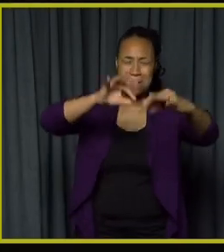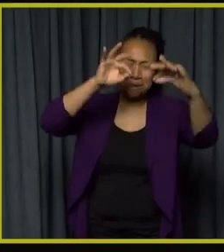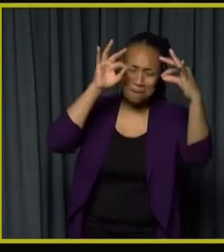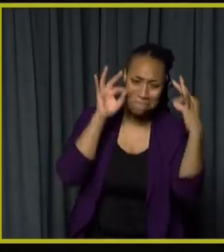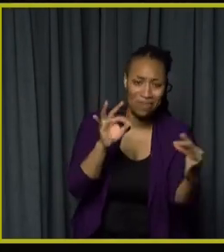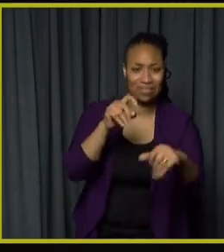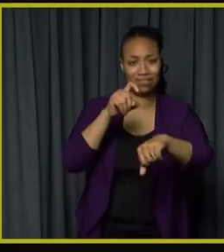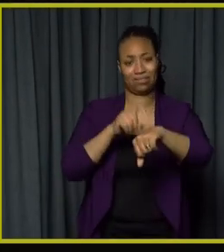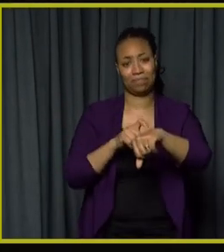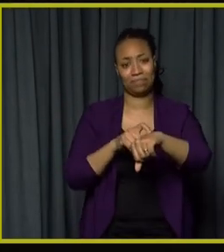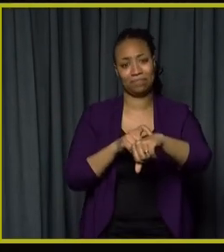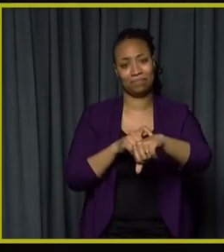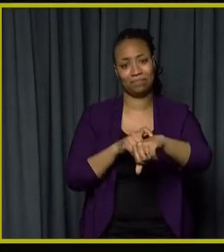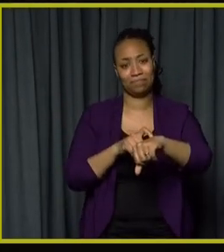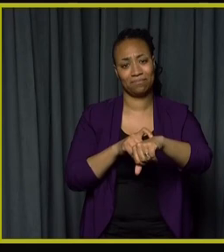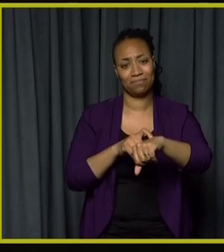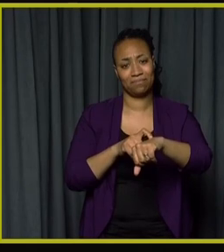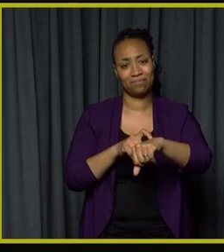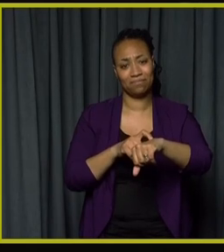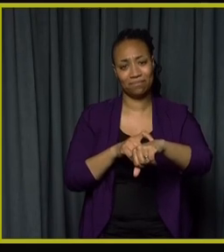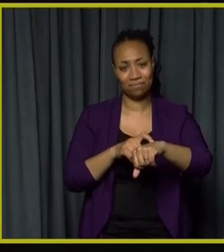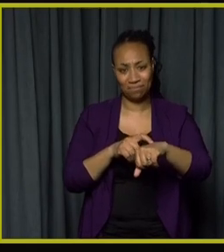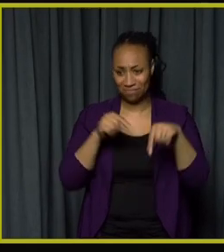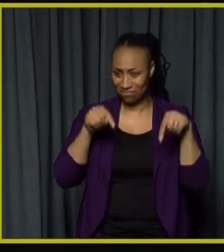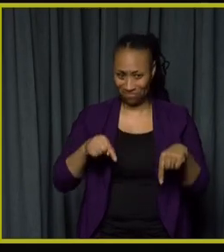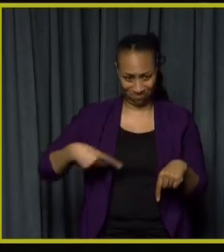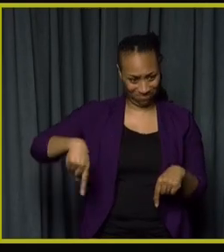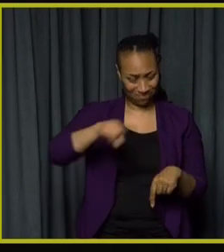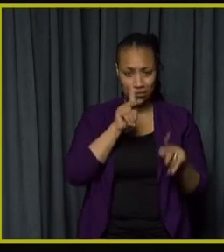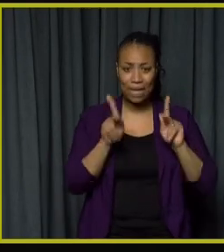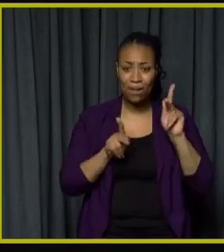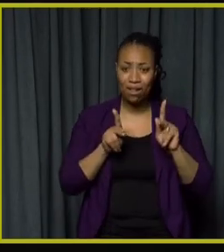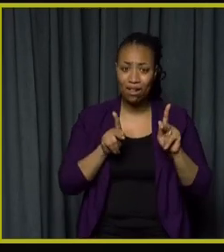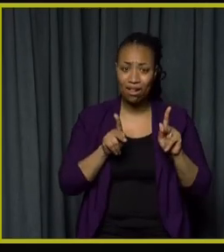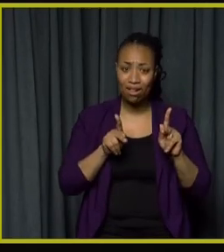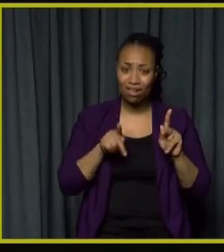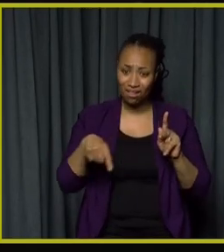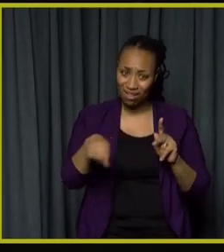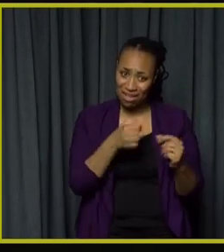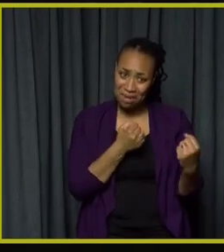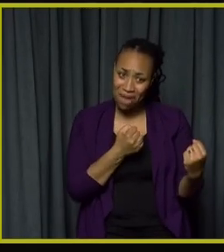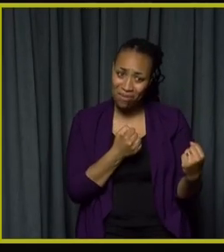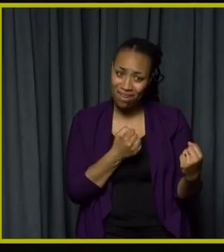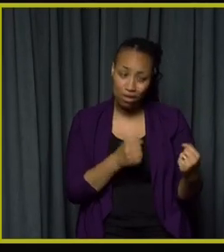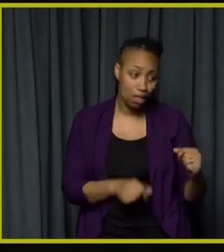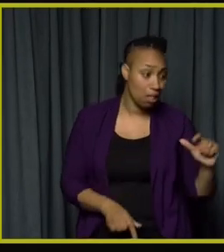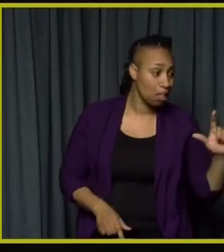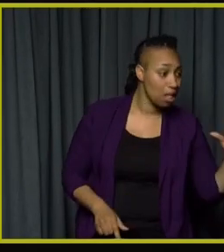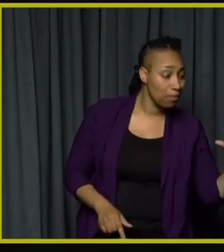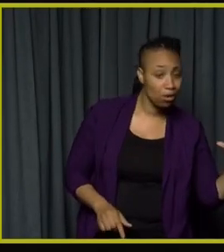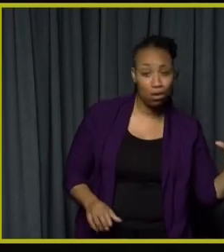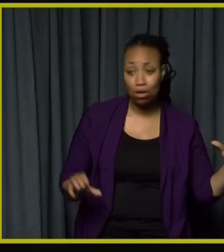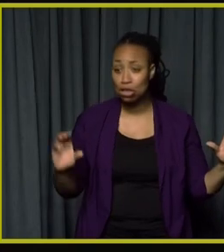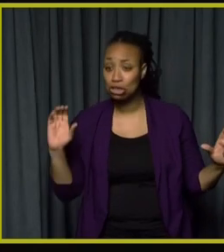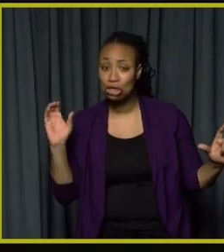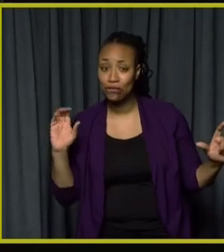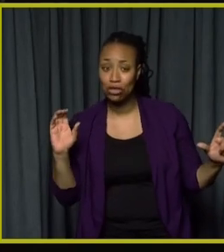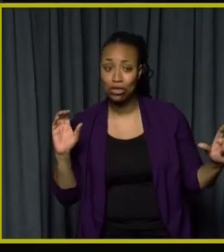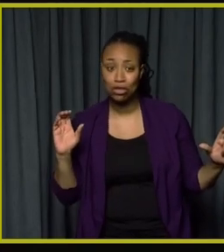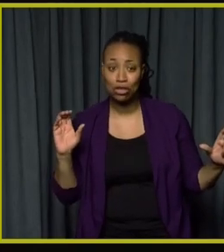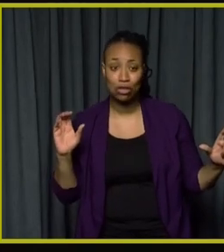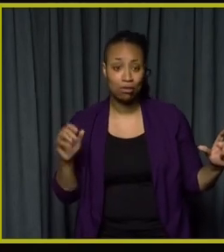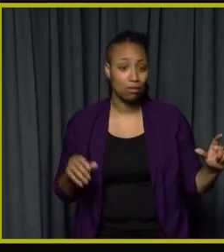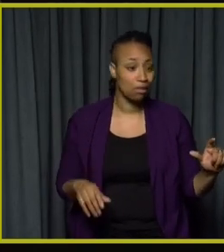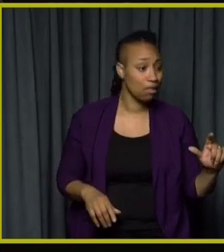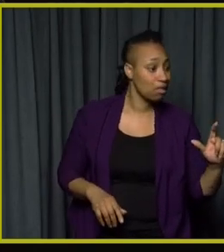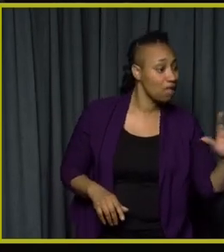And we are the people. Now, this isn't about conservative versus liberal. That's too puny. This isn't about left versus right, Liz. That's